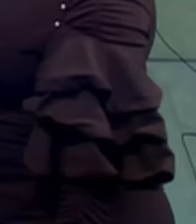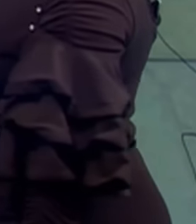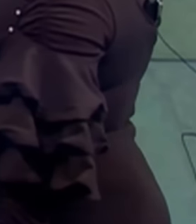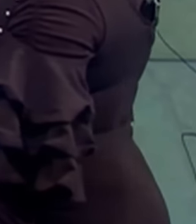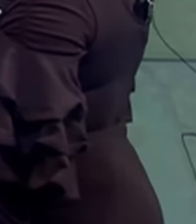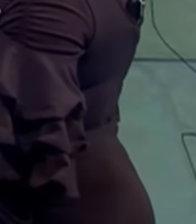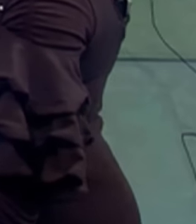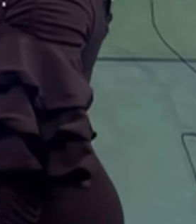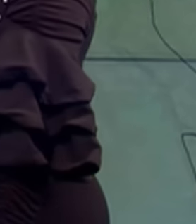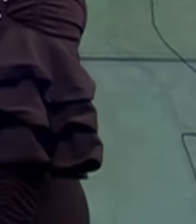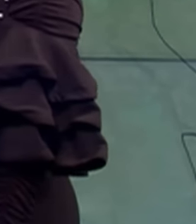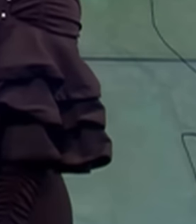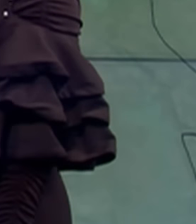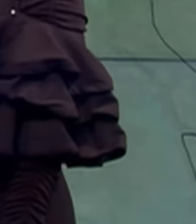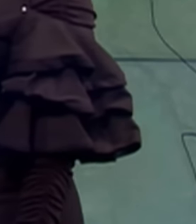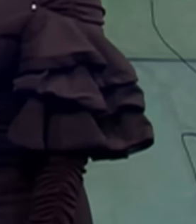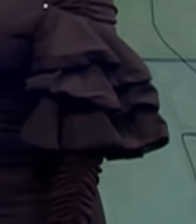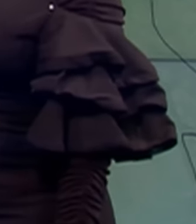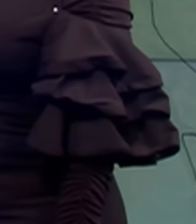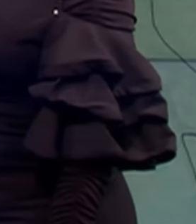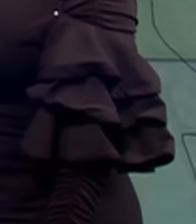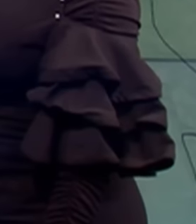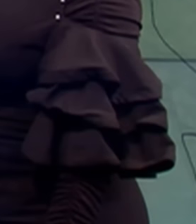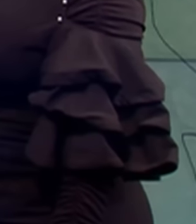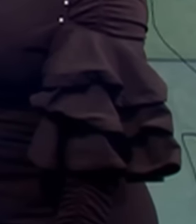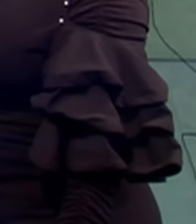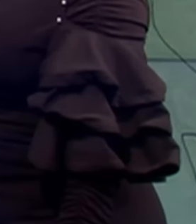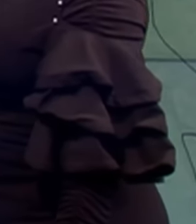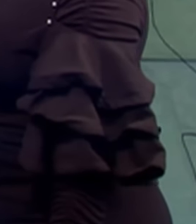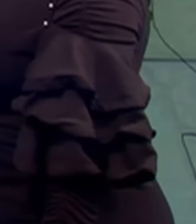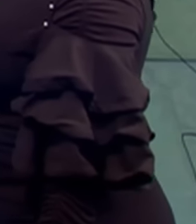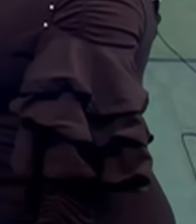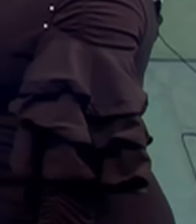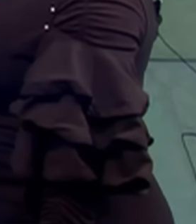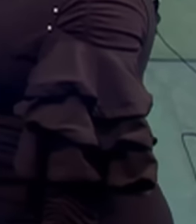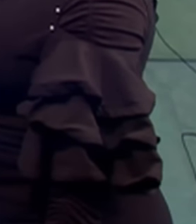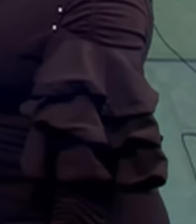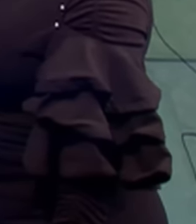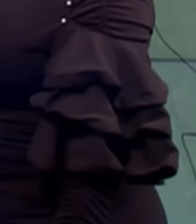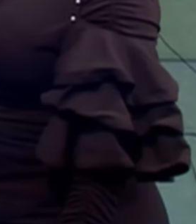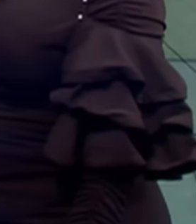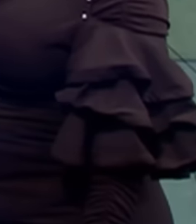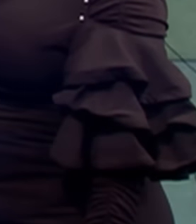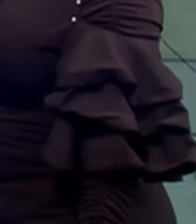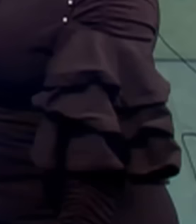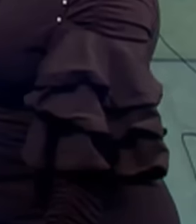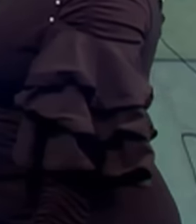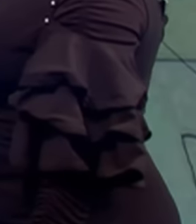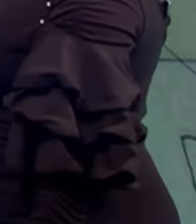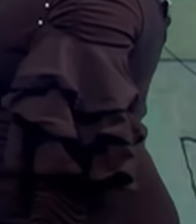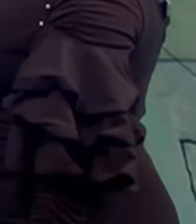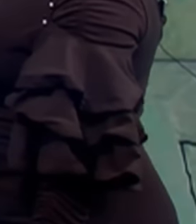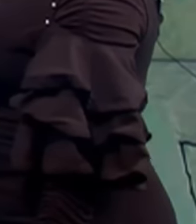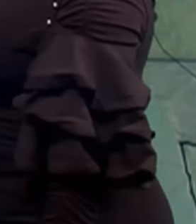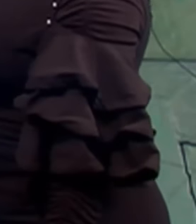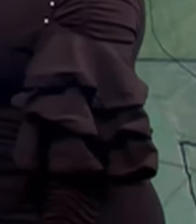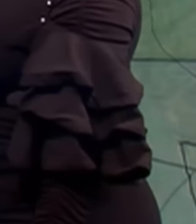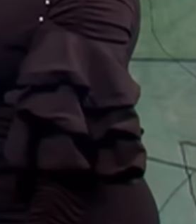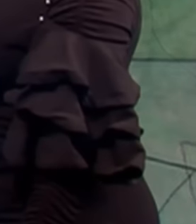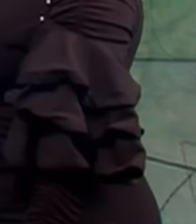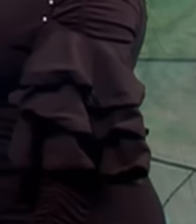mesong le mantšiwa ke re tlhokomeleng mašišing go tlabe le mesarasarane le lebelela gona Carolina le gona go tlabe go ne mesarasarane Mbombela ka tše 22